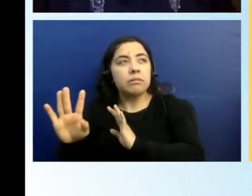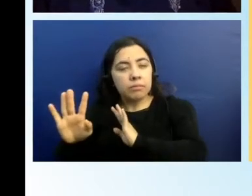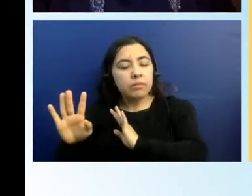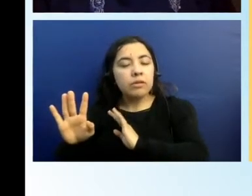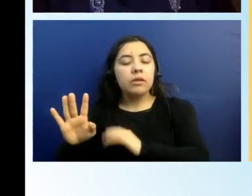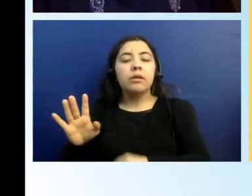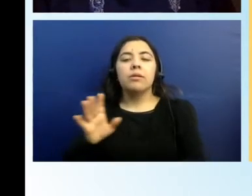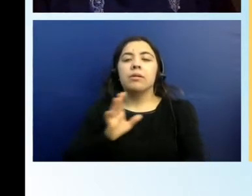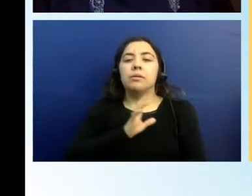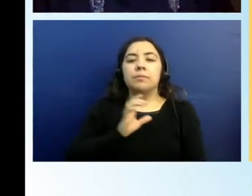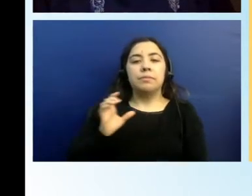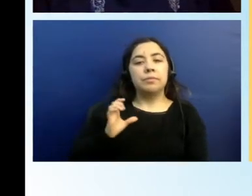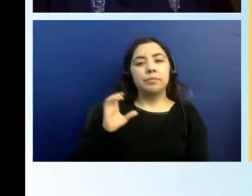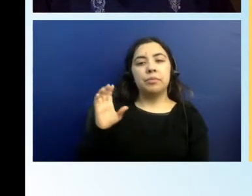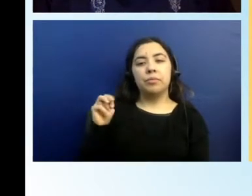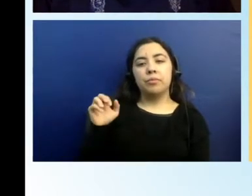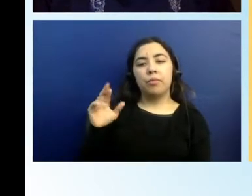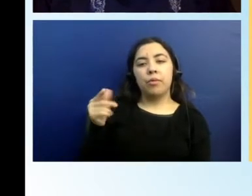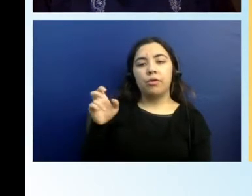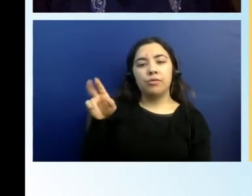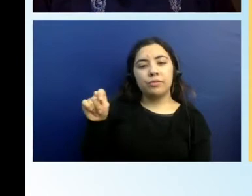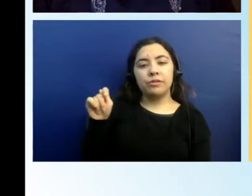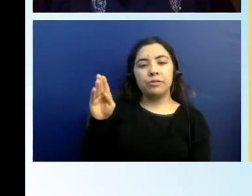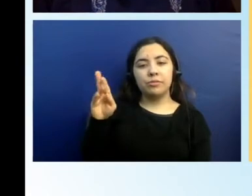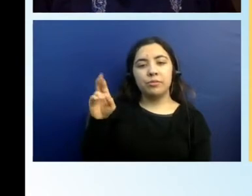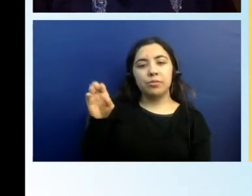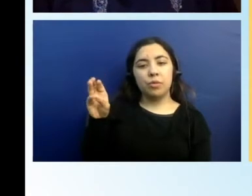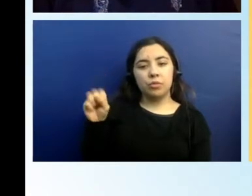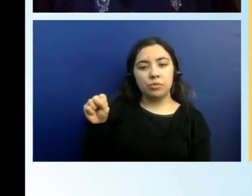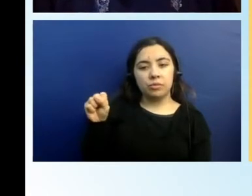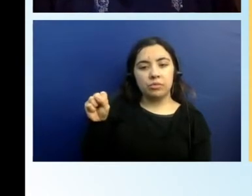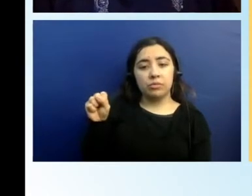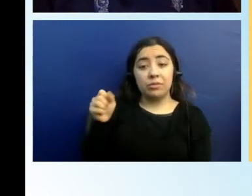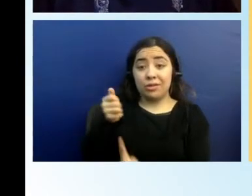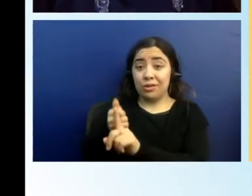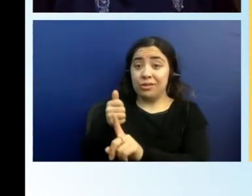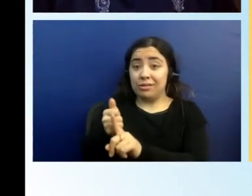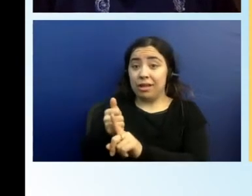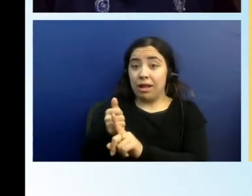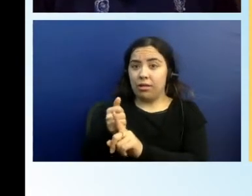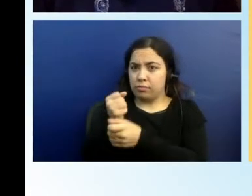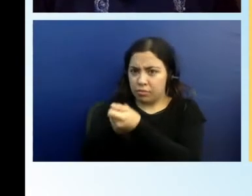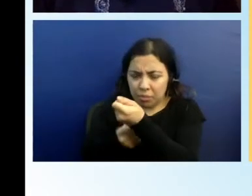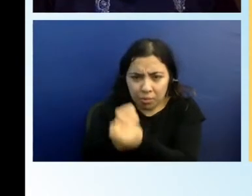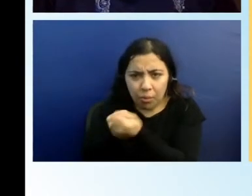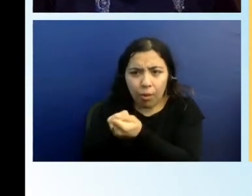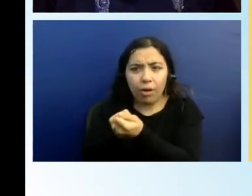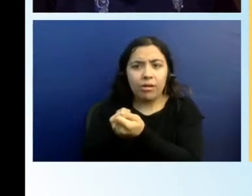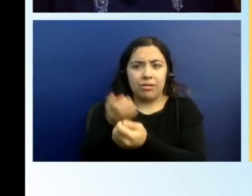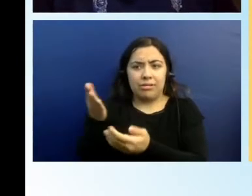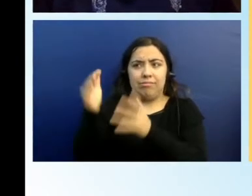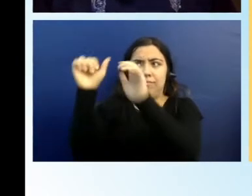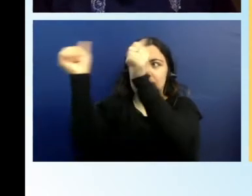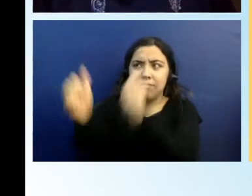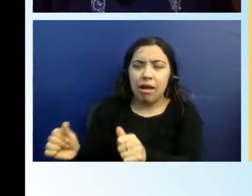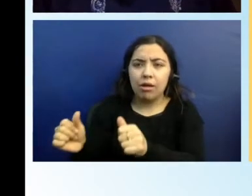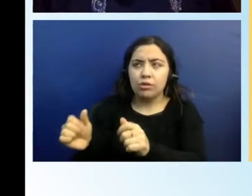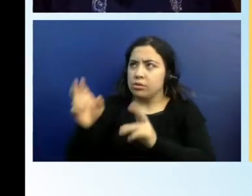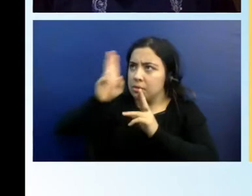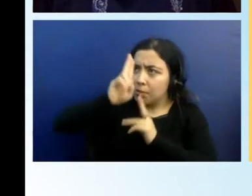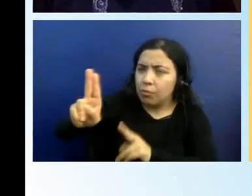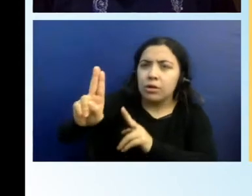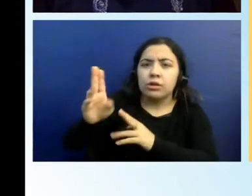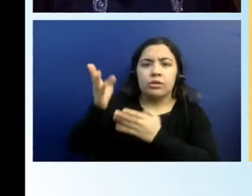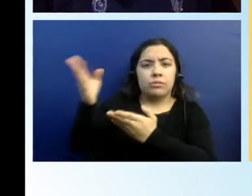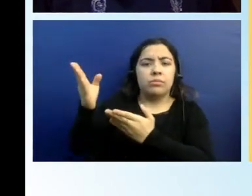Commissioner Margaret Burroughs is the one who really supported this statue, this commemoration, this memorial to